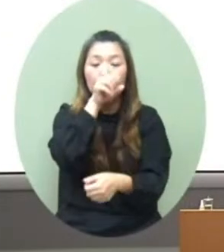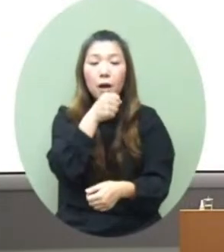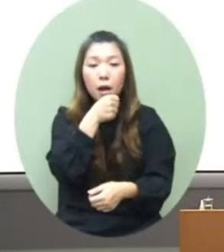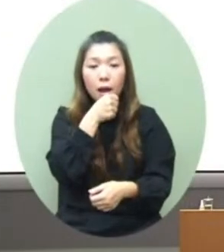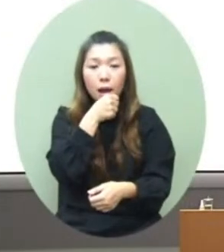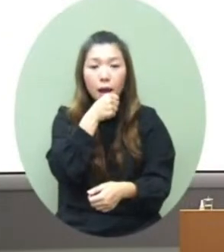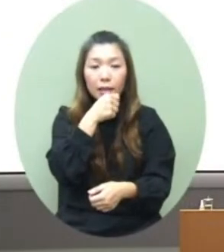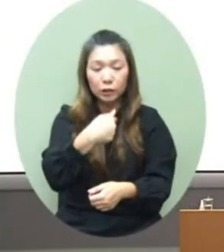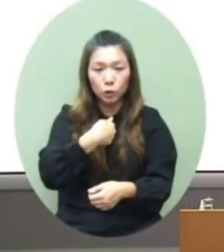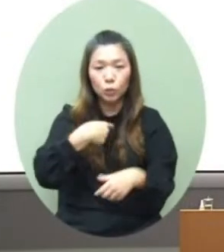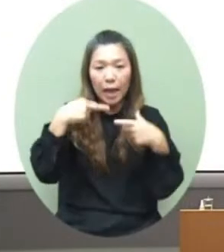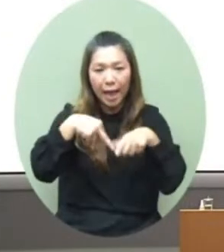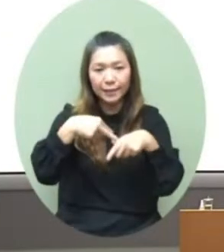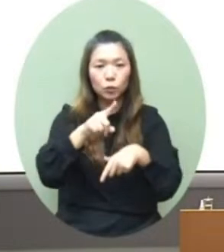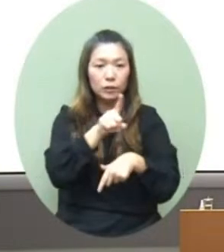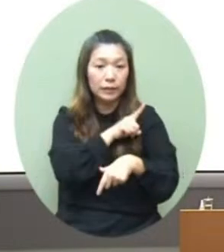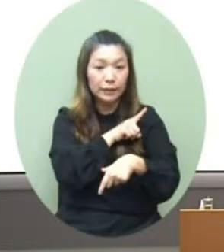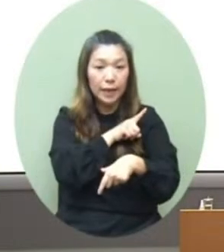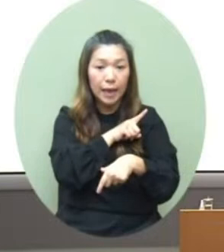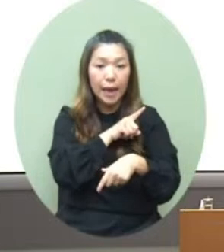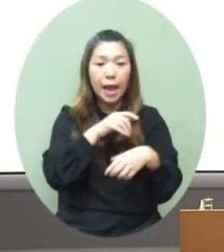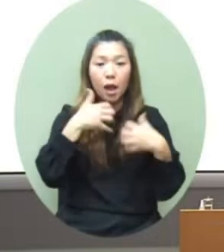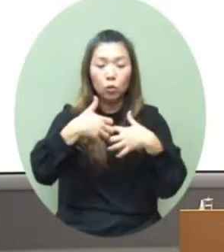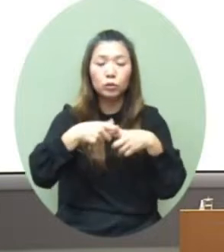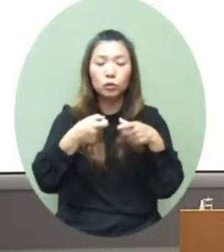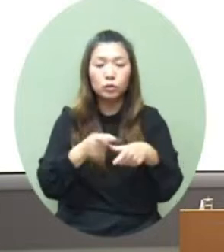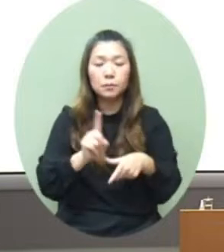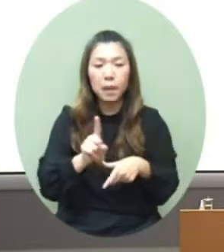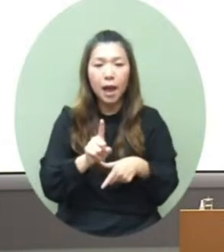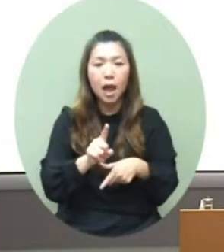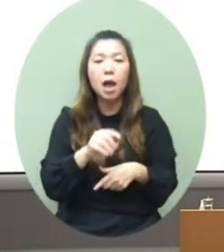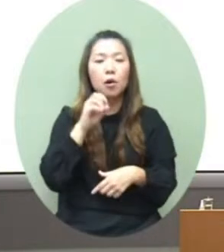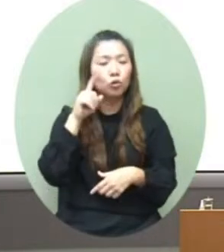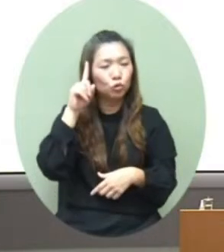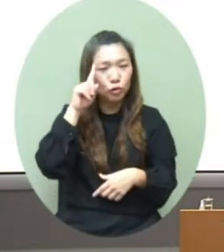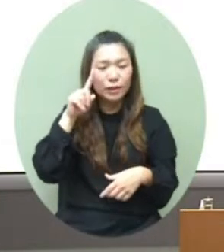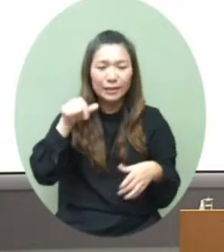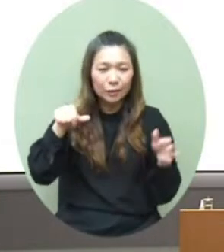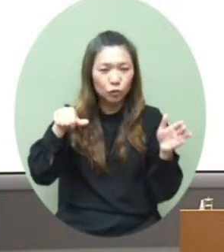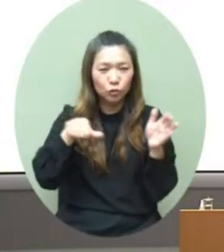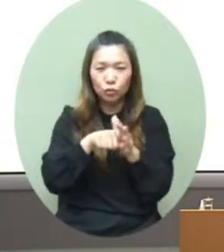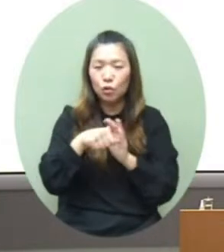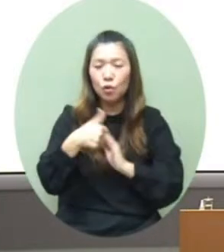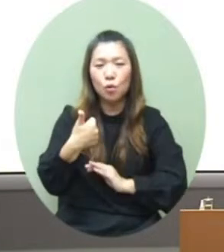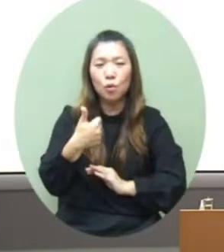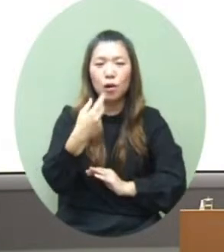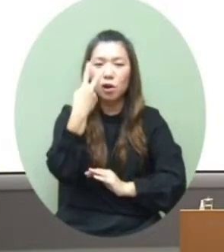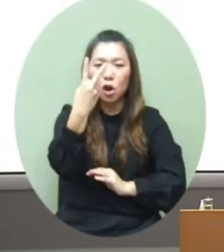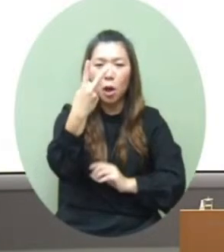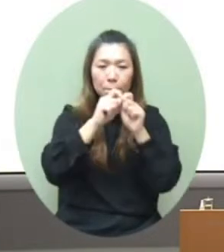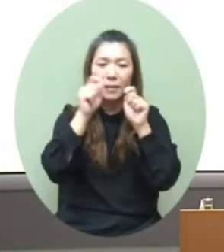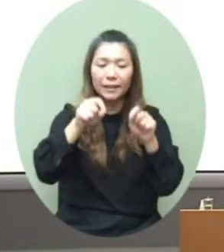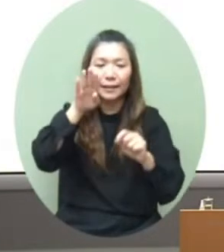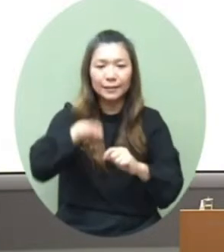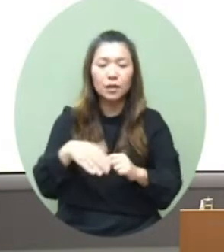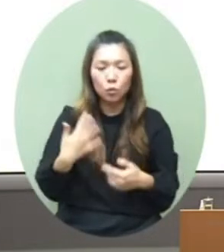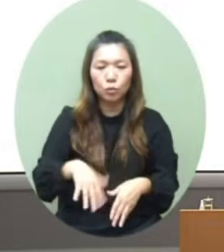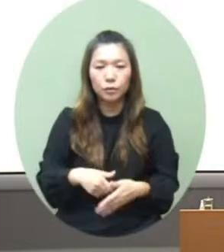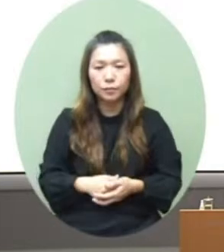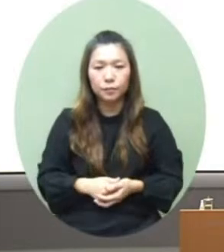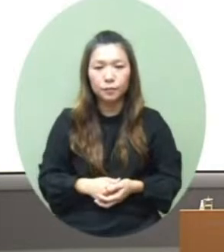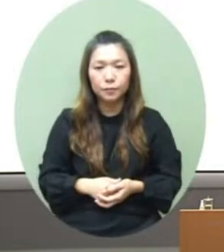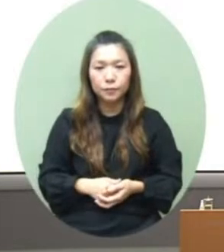what Hong Kong is like. Now, please tell us which media outlet you represent, and